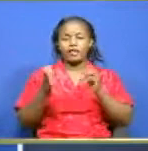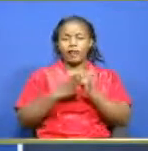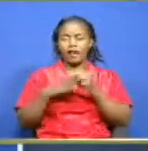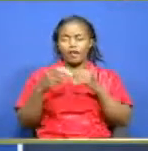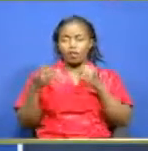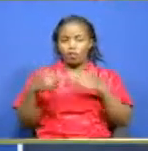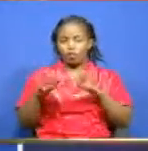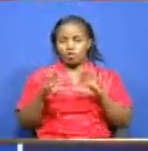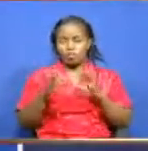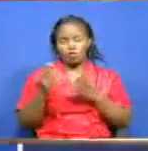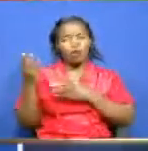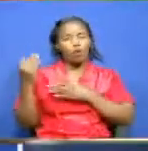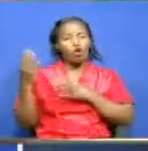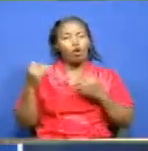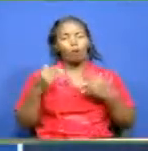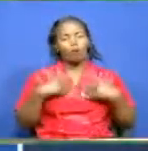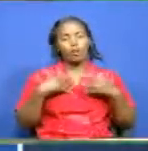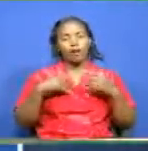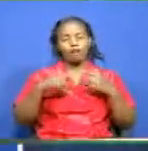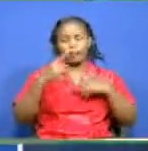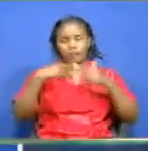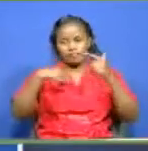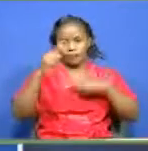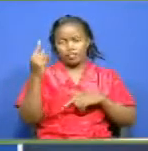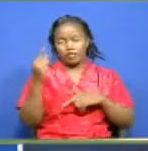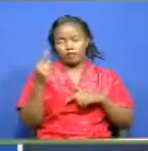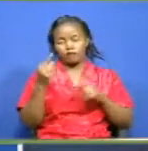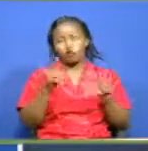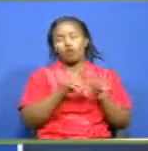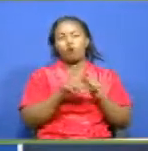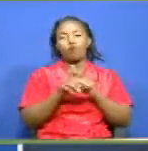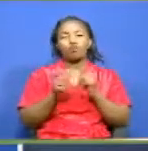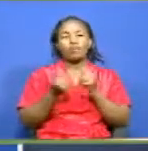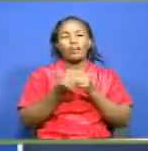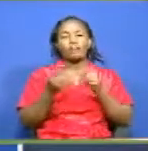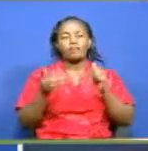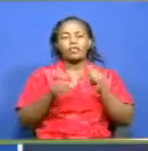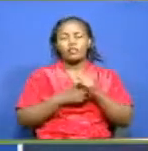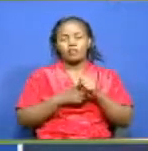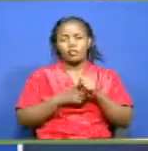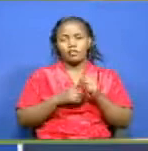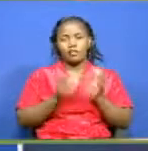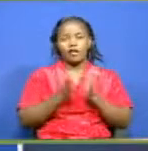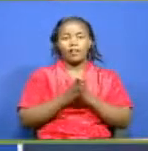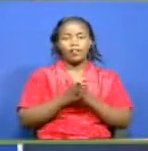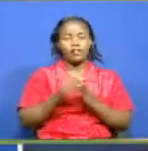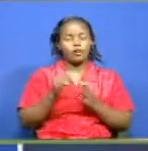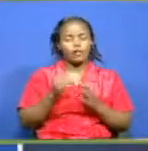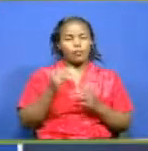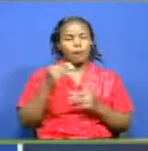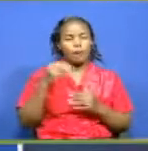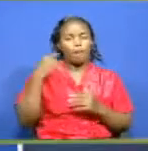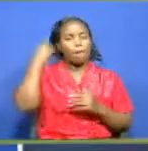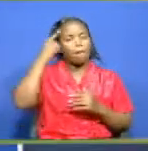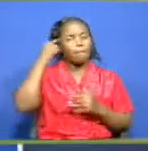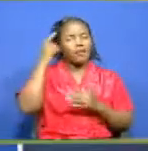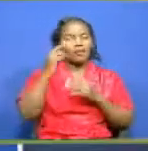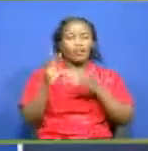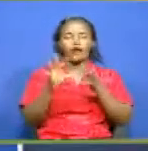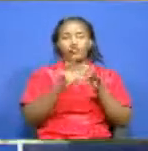season after a poor start. They are currently 16th, just above Mathare United and Zoo Kericho.